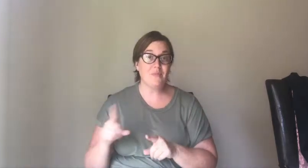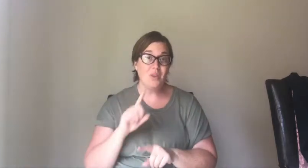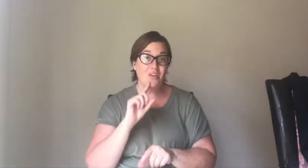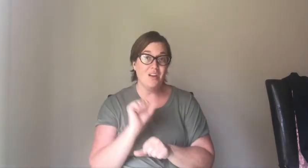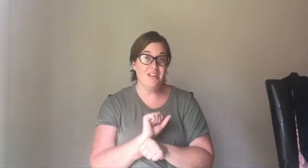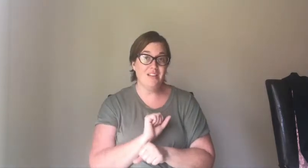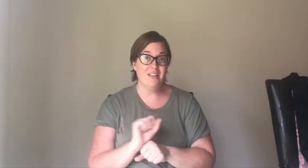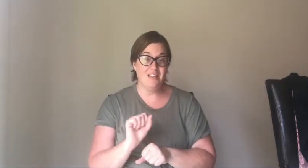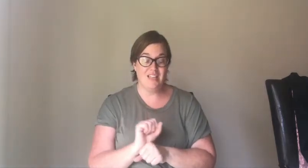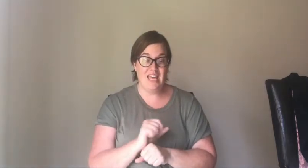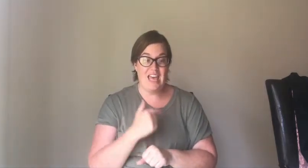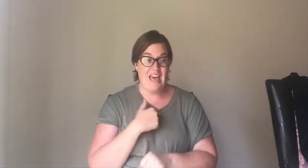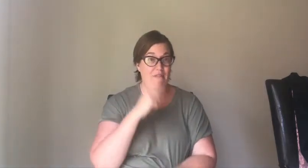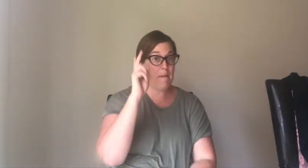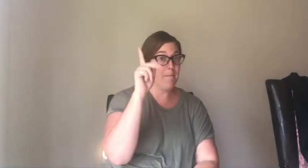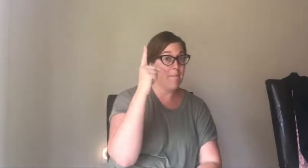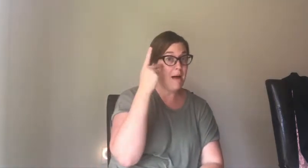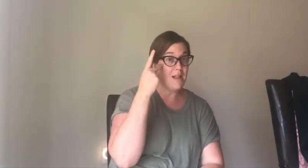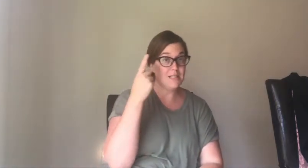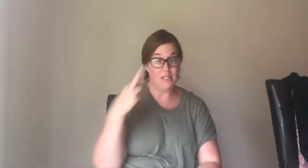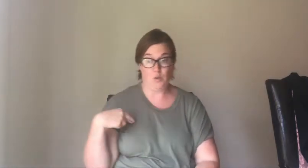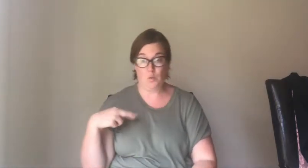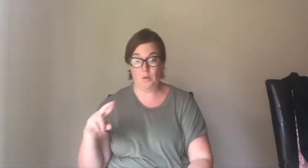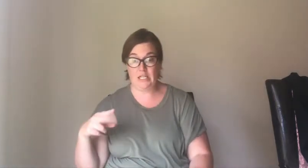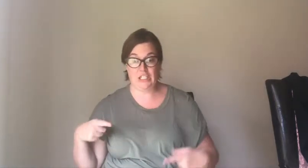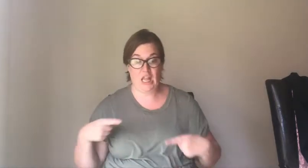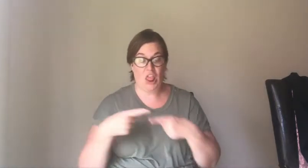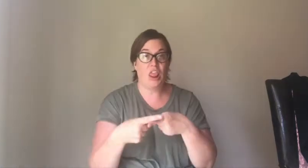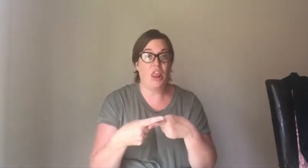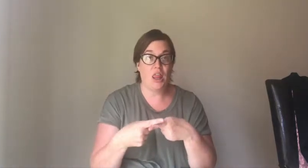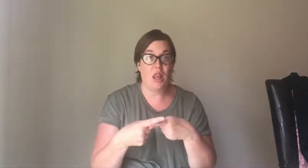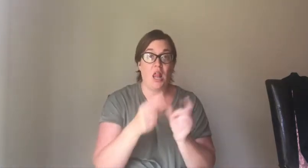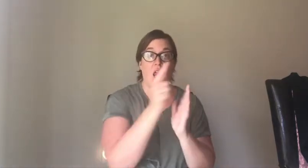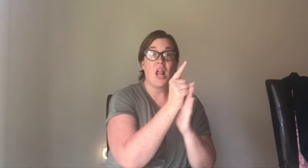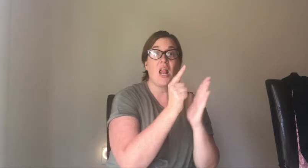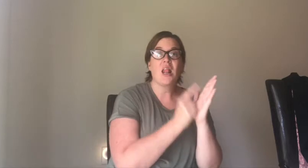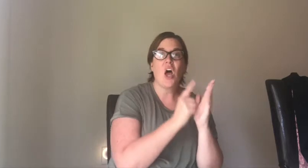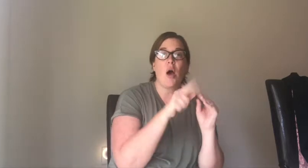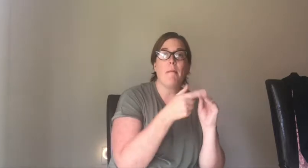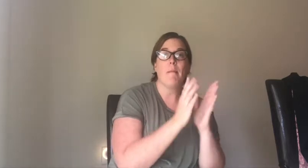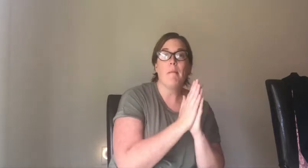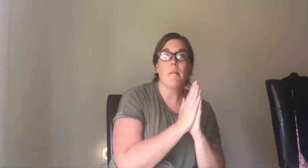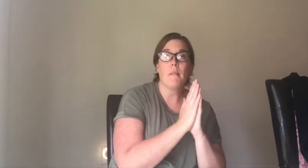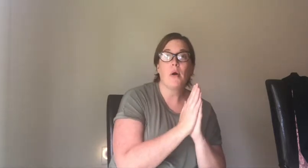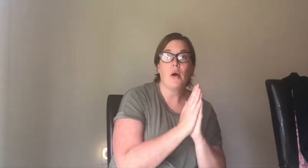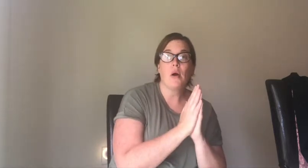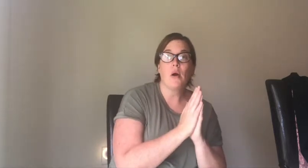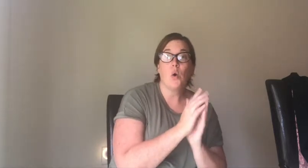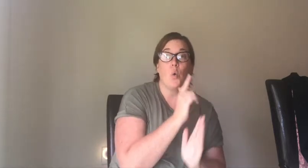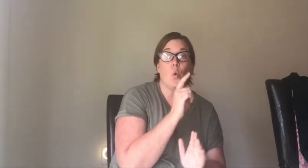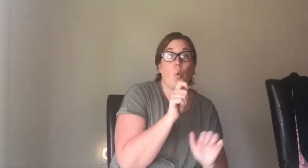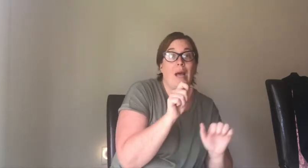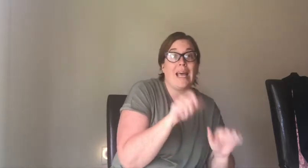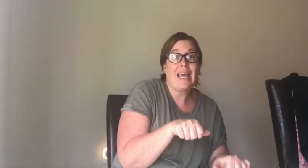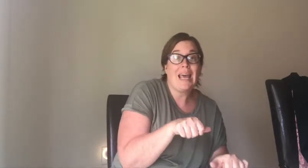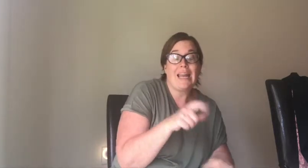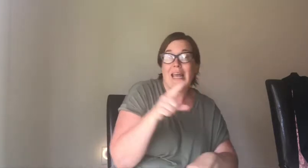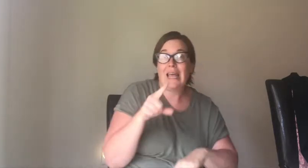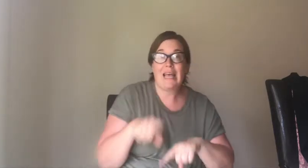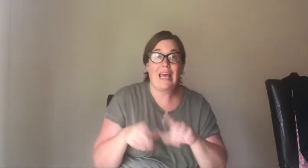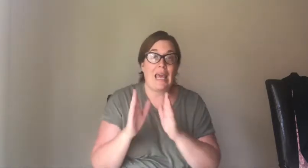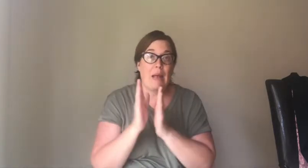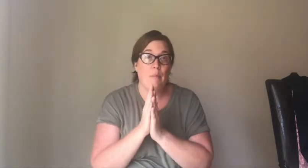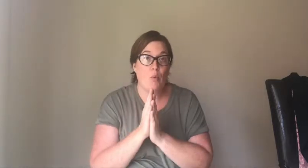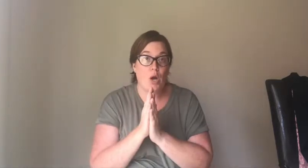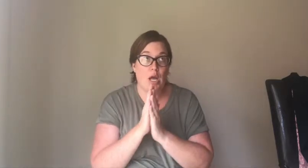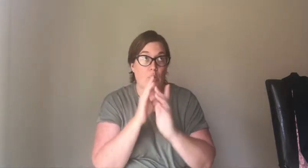moment, because essentially the king, even though he wants to save Daniel, he doesn't want Daniel to be sent to this den of lions, but by